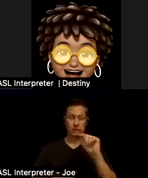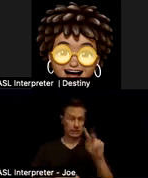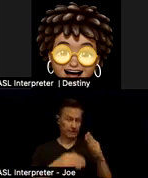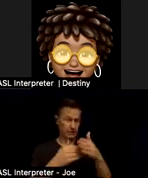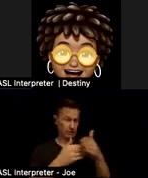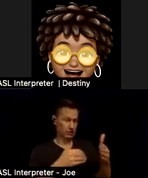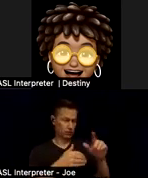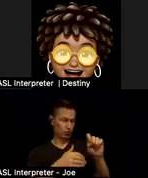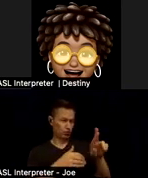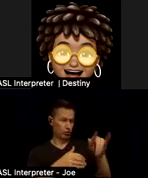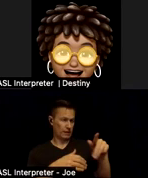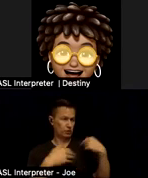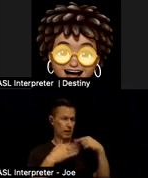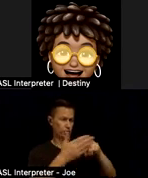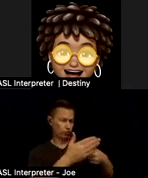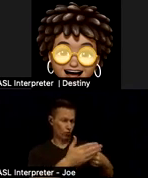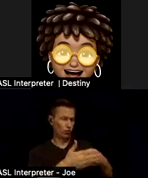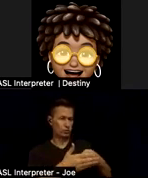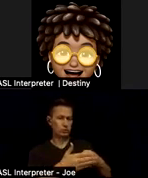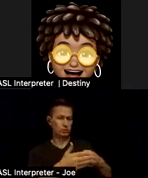are screws that are